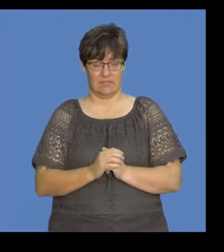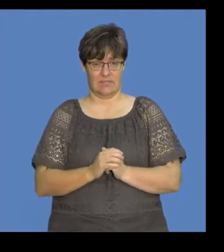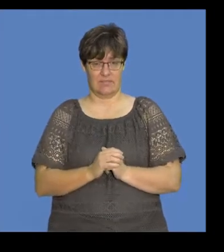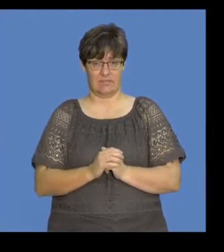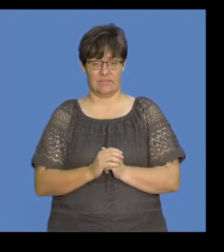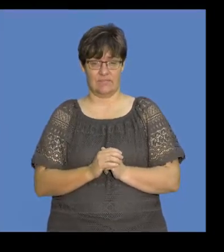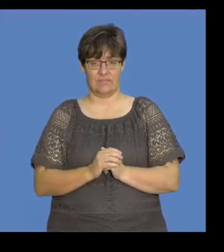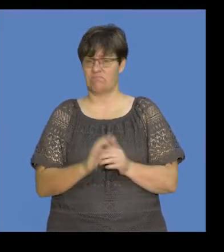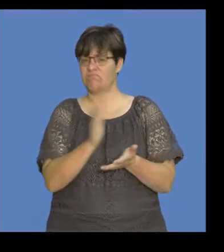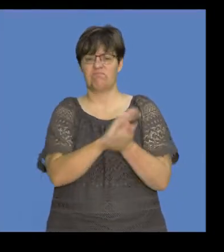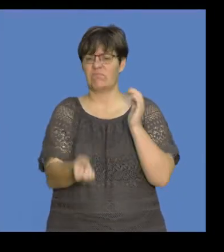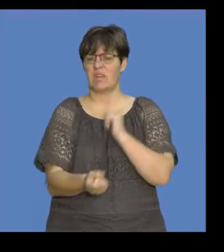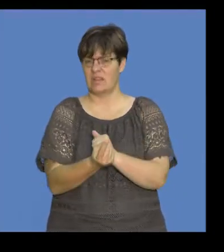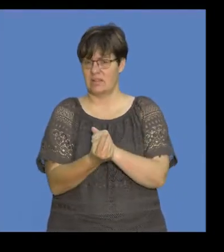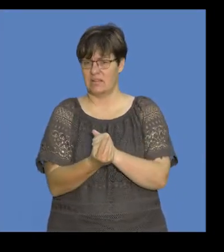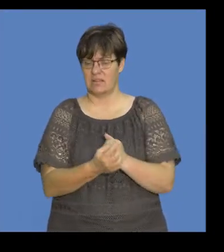Right, now what happens here?